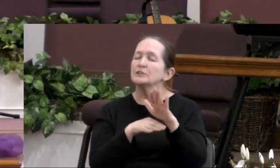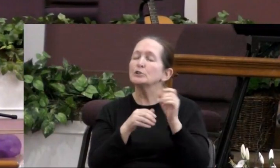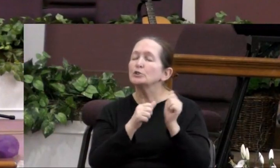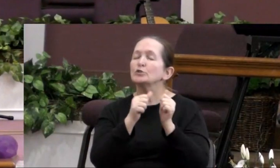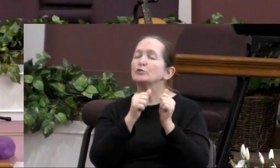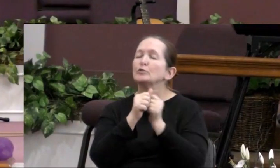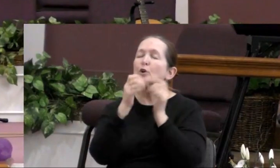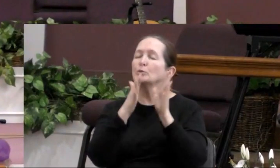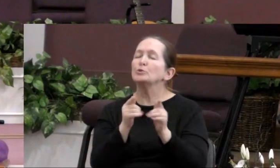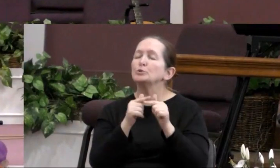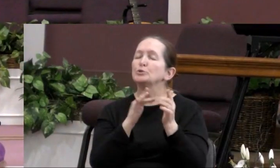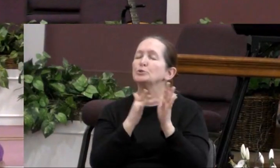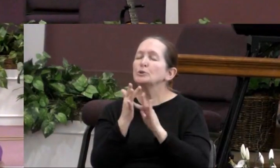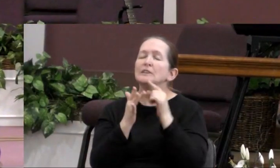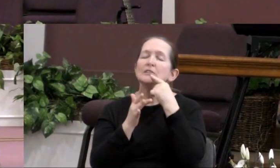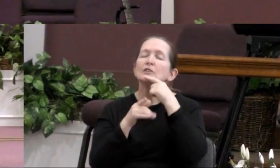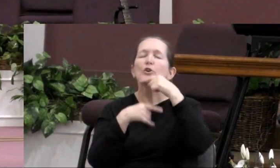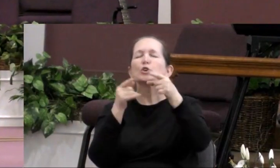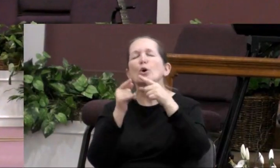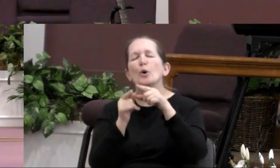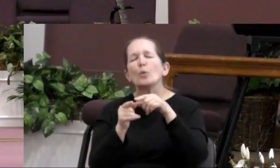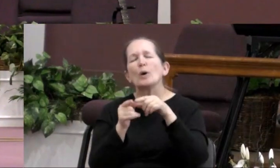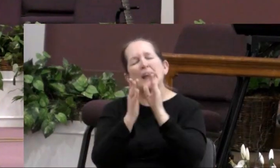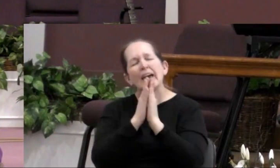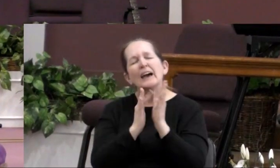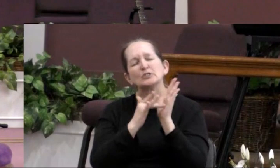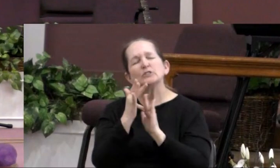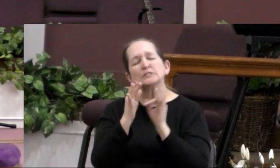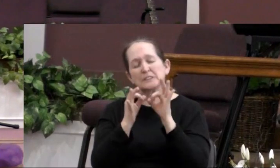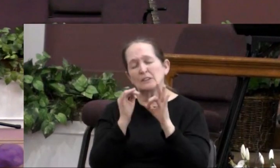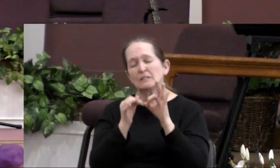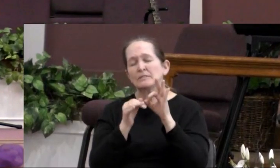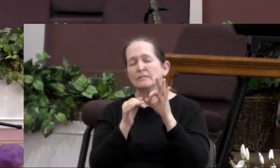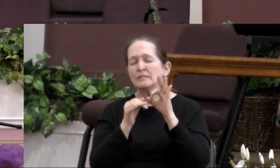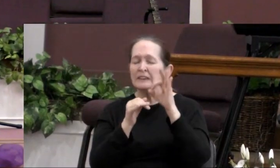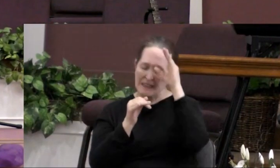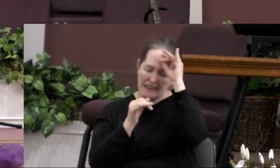to Jesus and said, "Go ask him if he is the one."